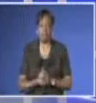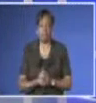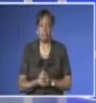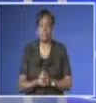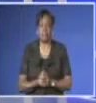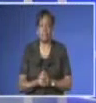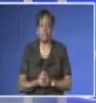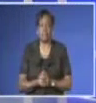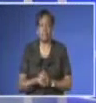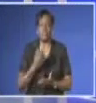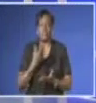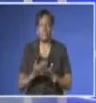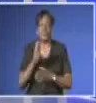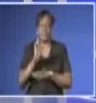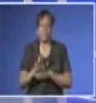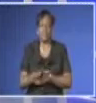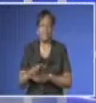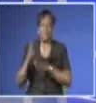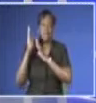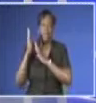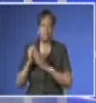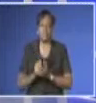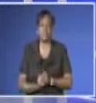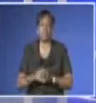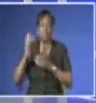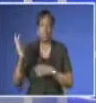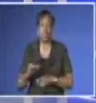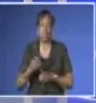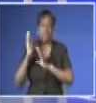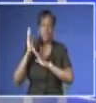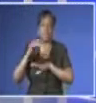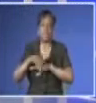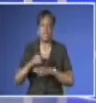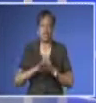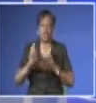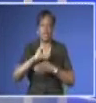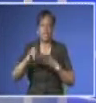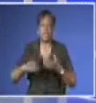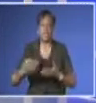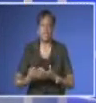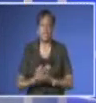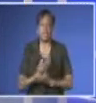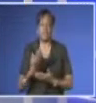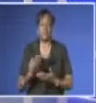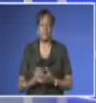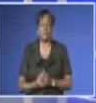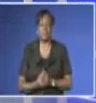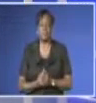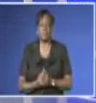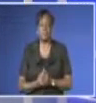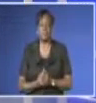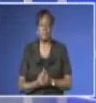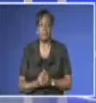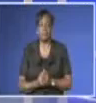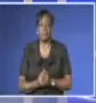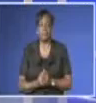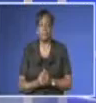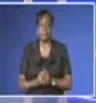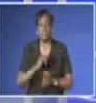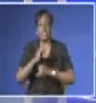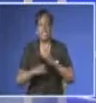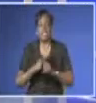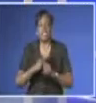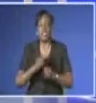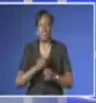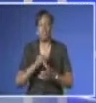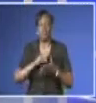Good Saturday evening, Bahamas. I'm Altavis Munnings. Welcome to the Bahamas Tonight, the weekend edition. Thanks so much for making us a part of your weekend. International reports